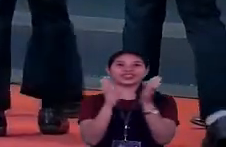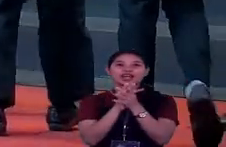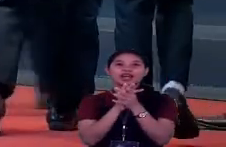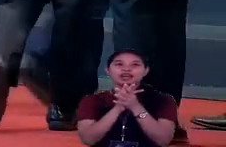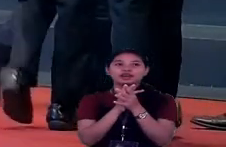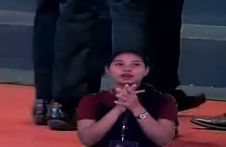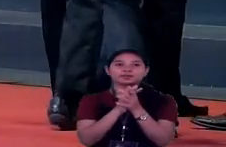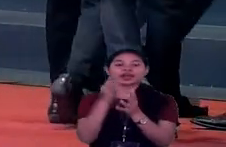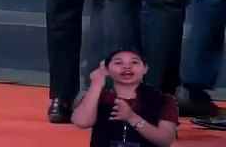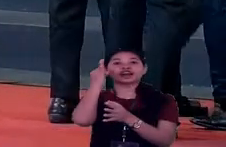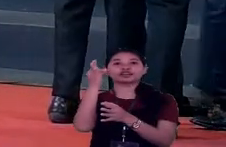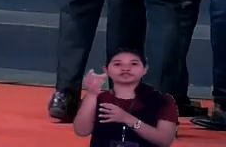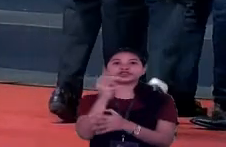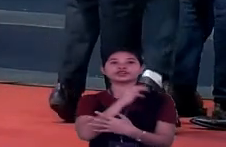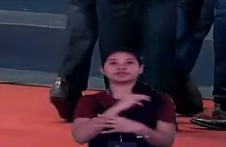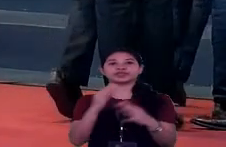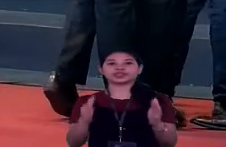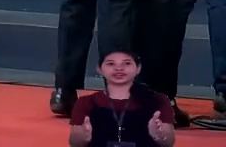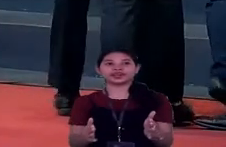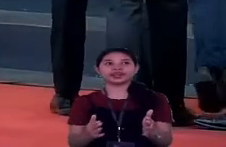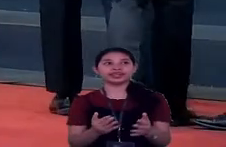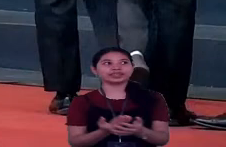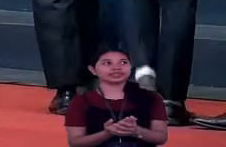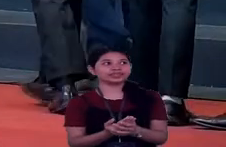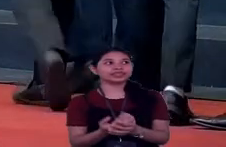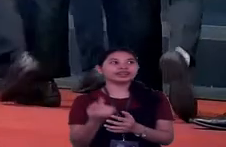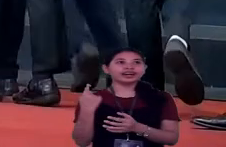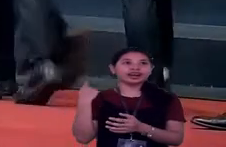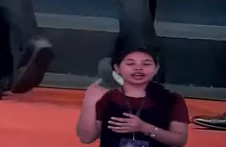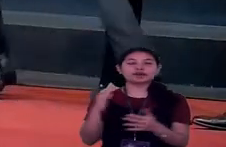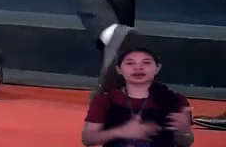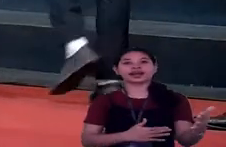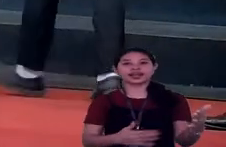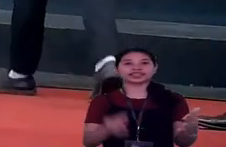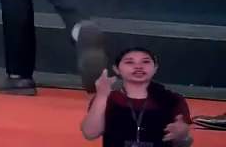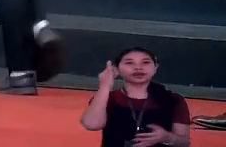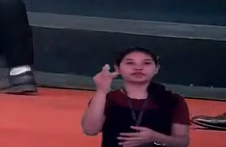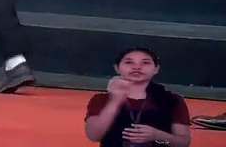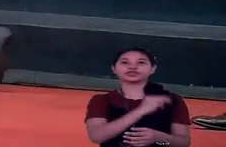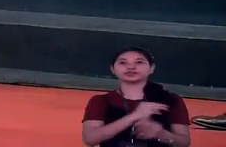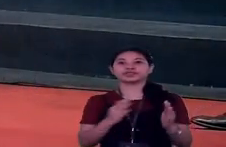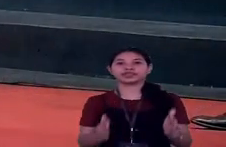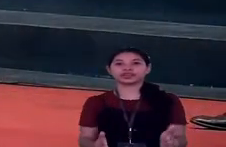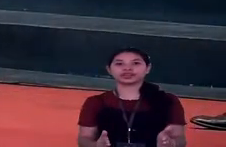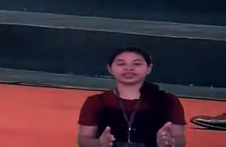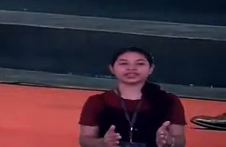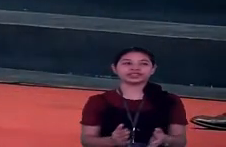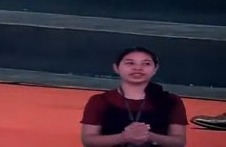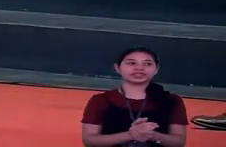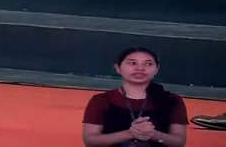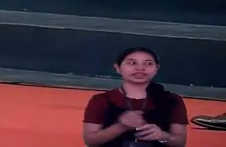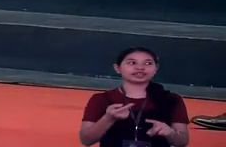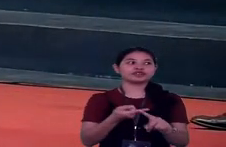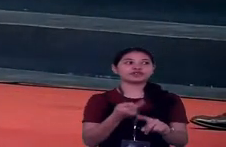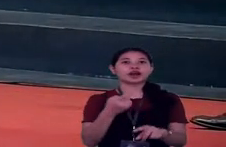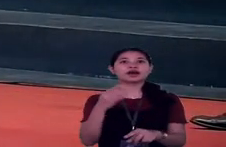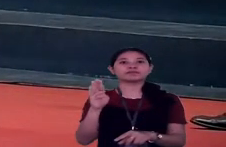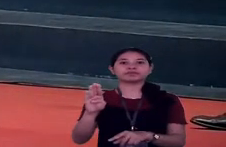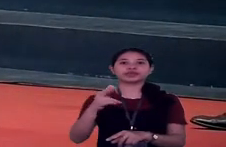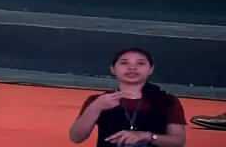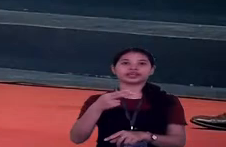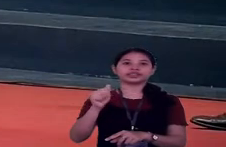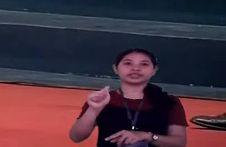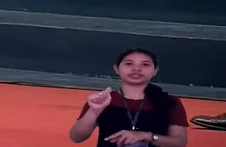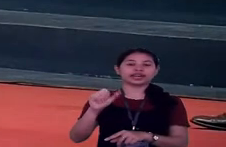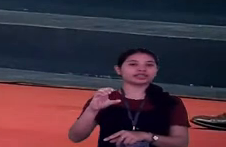Gentlemen, our future missionaries, amen. Ato ni silang gipakanda kay mao na ni ang start sa ilang exposure to the